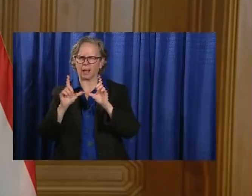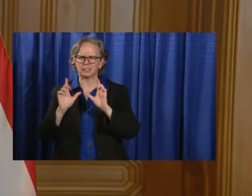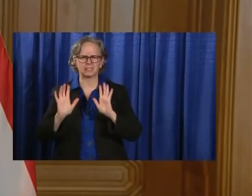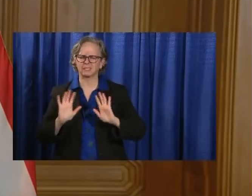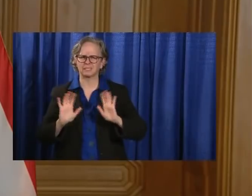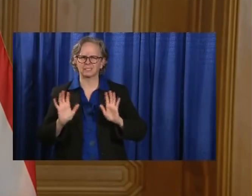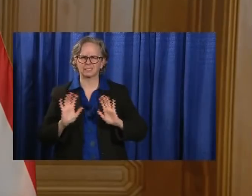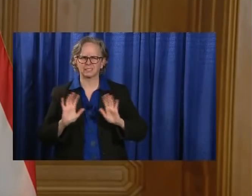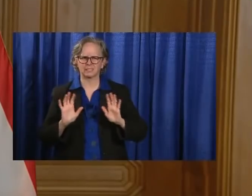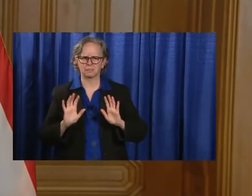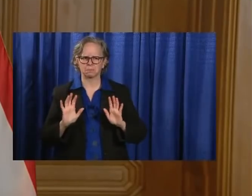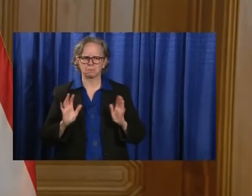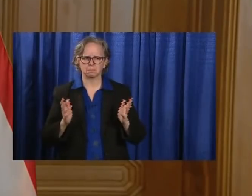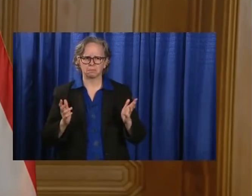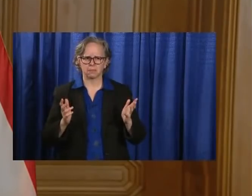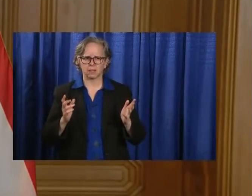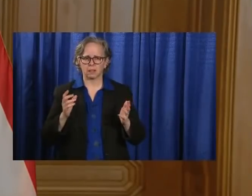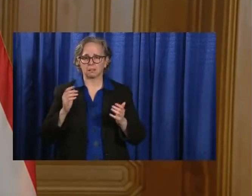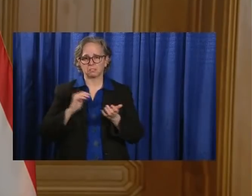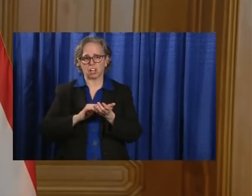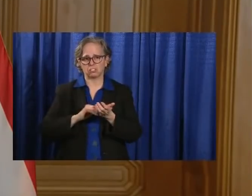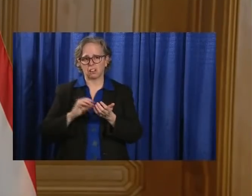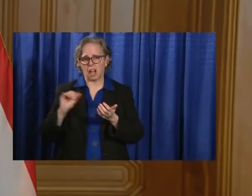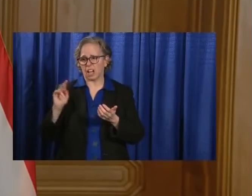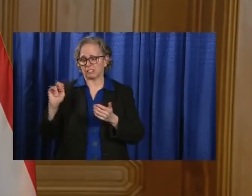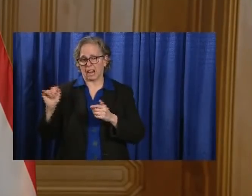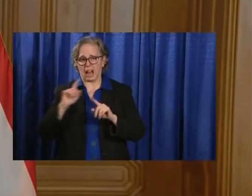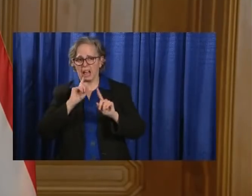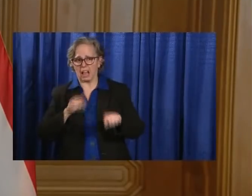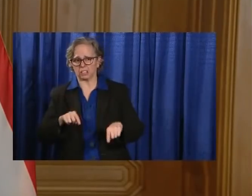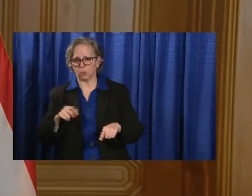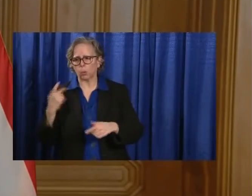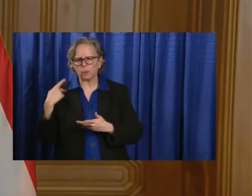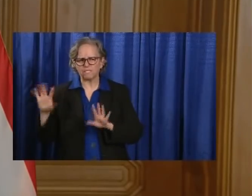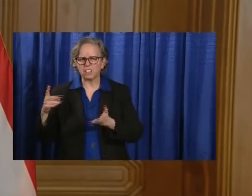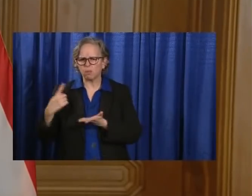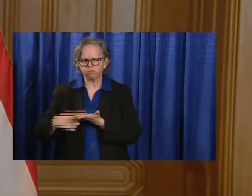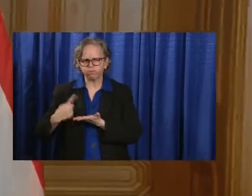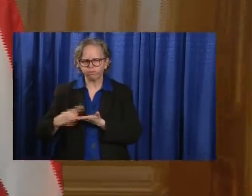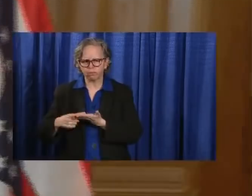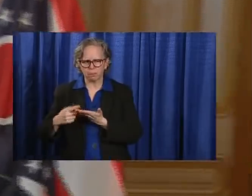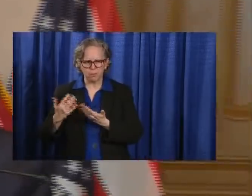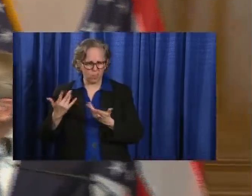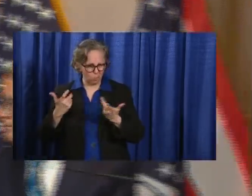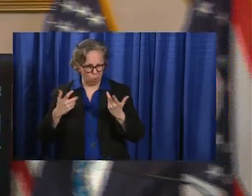Acton. She and I have discussed this before, and see if she has any additional comments.